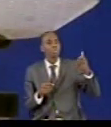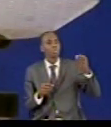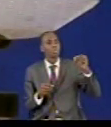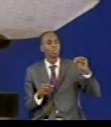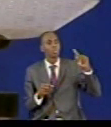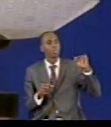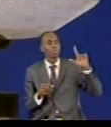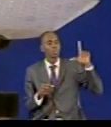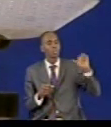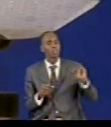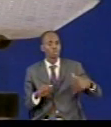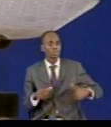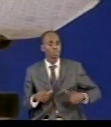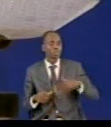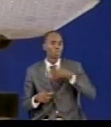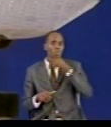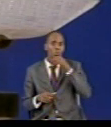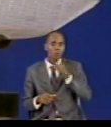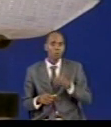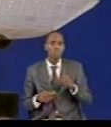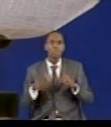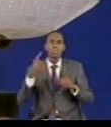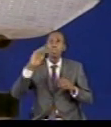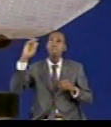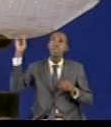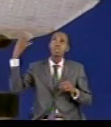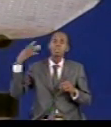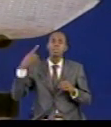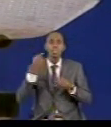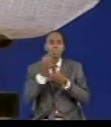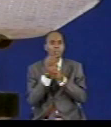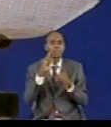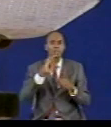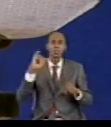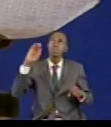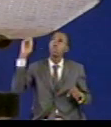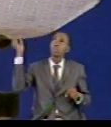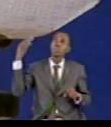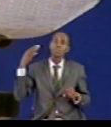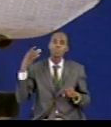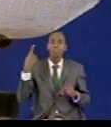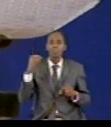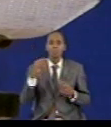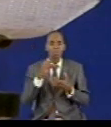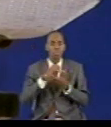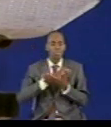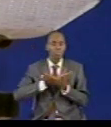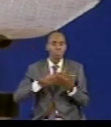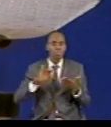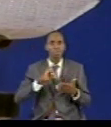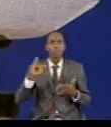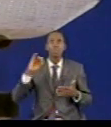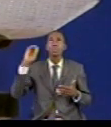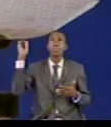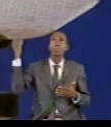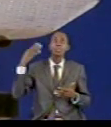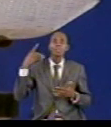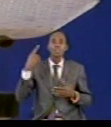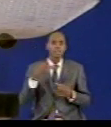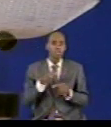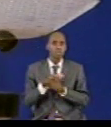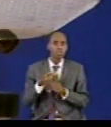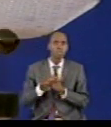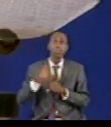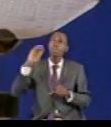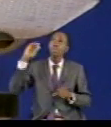Gentile old, the grace, the saving grace, the sanctifying grace, the sufficient grace,